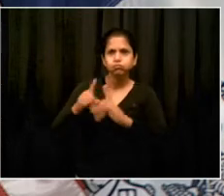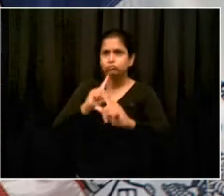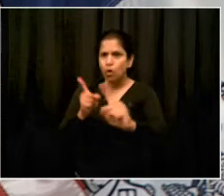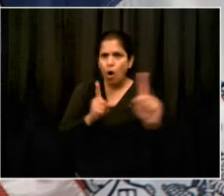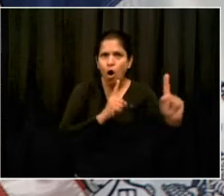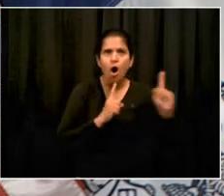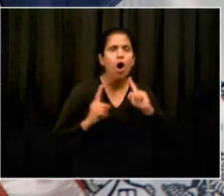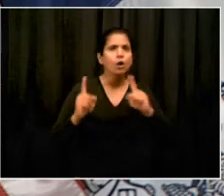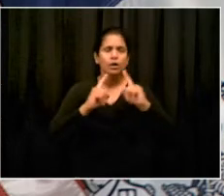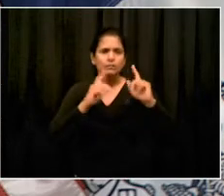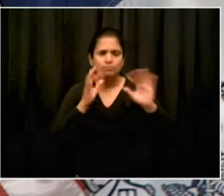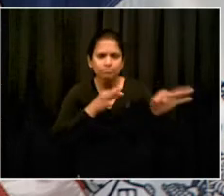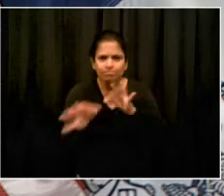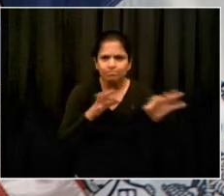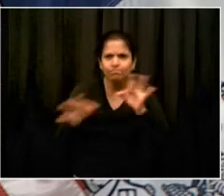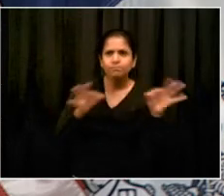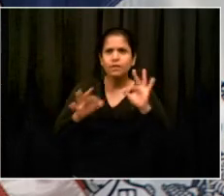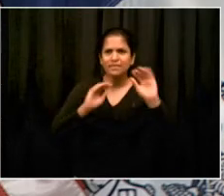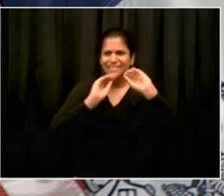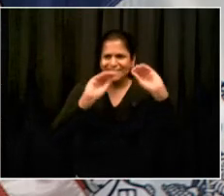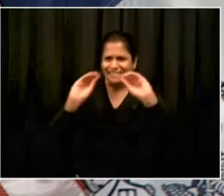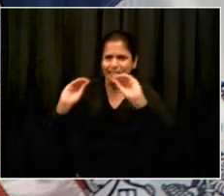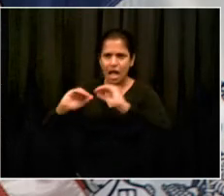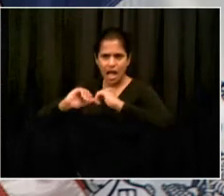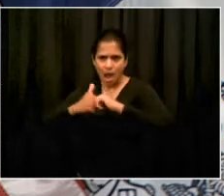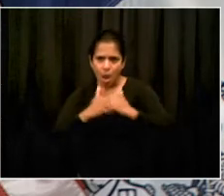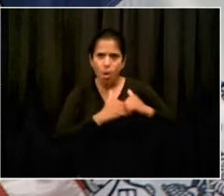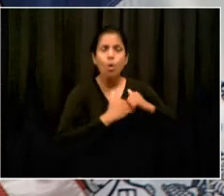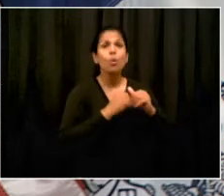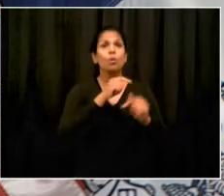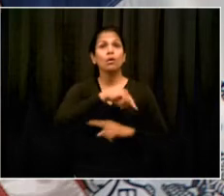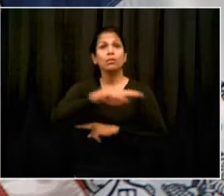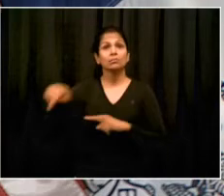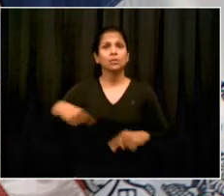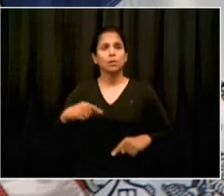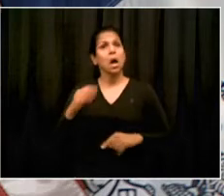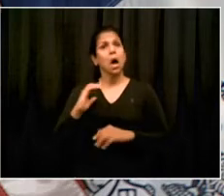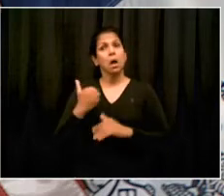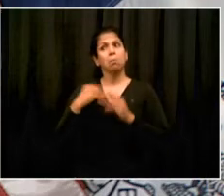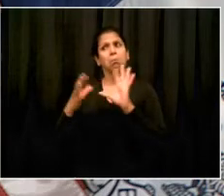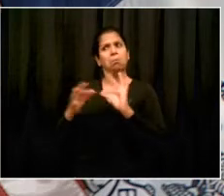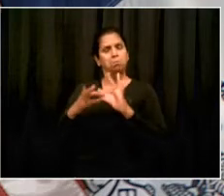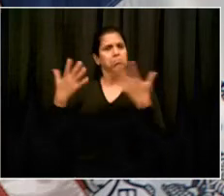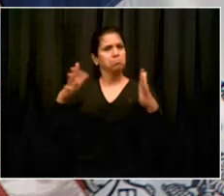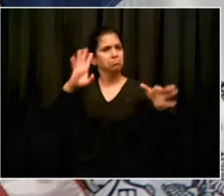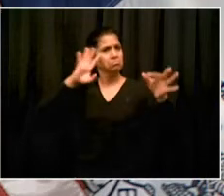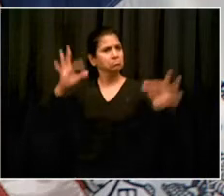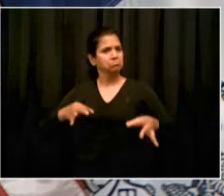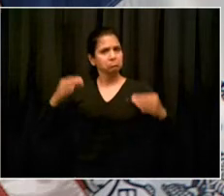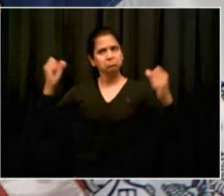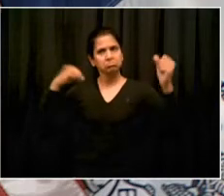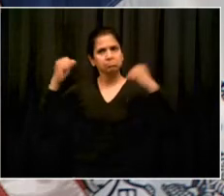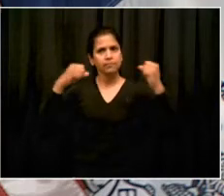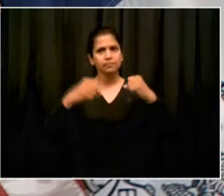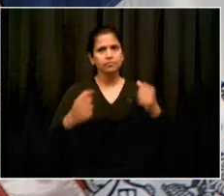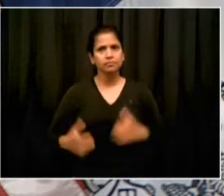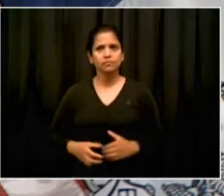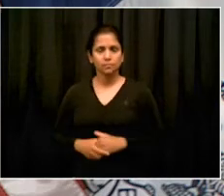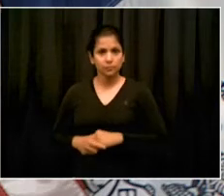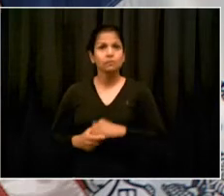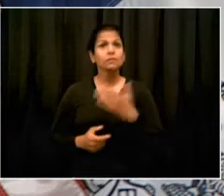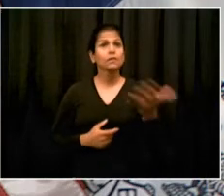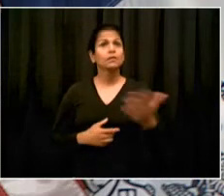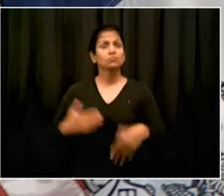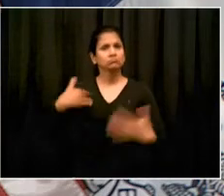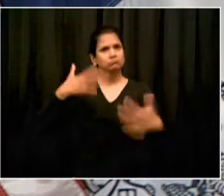seen, the good news, Juliet, is we've seen an uptick for sure in mask usage. We've seen an uptick in social distancing. As you heard,